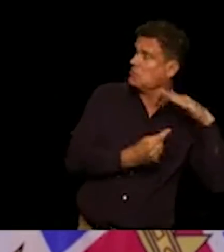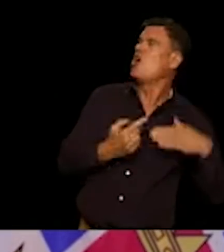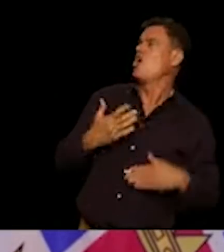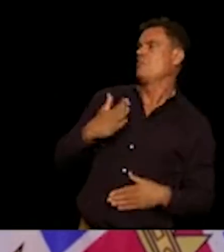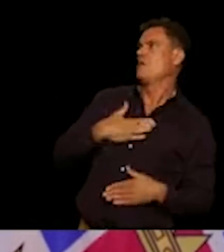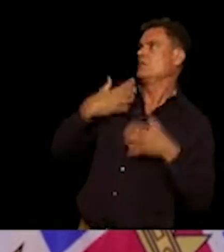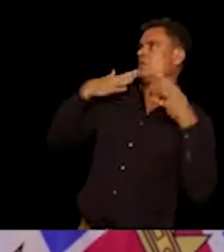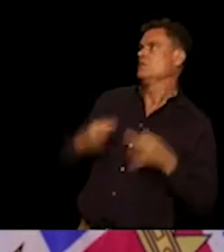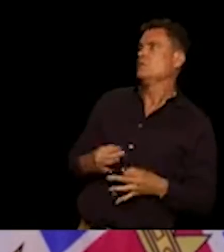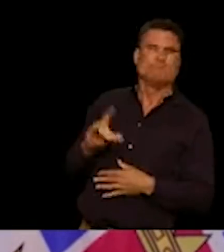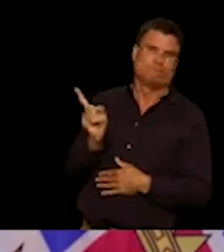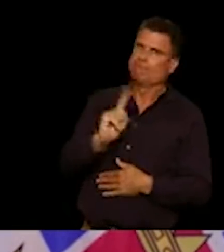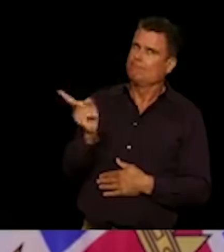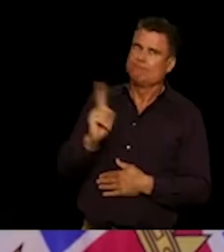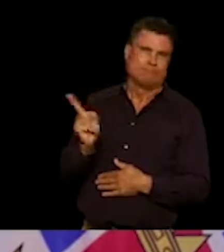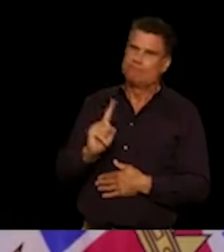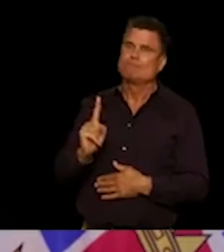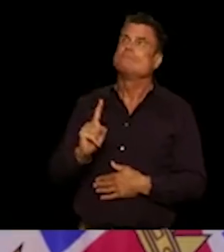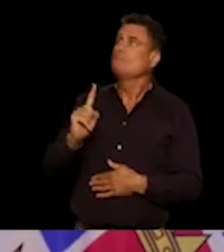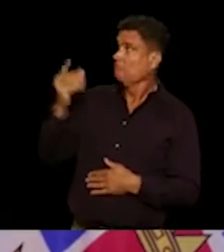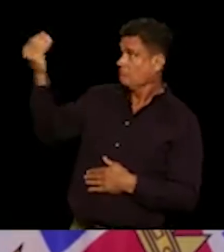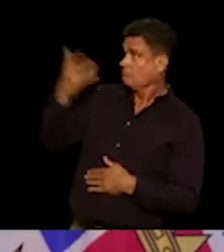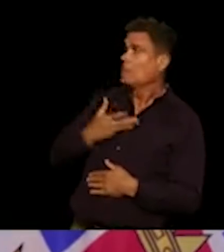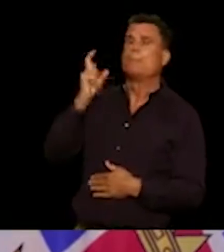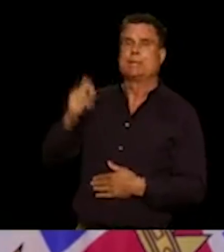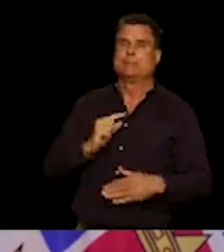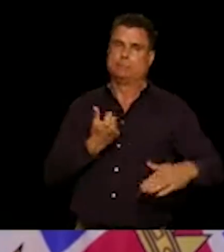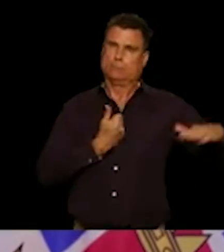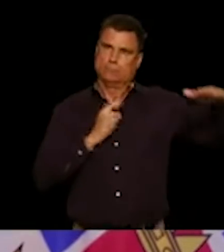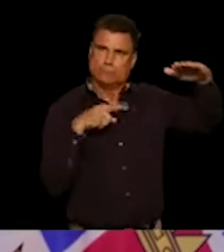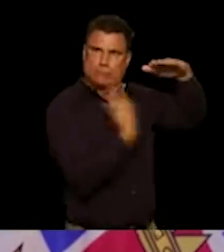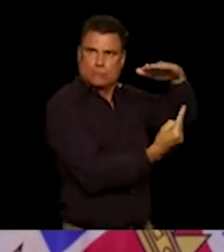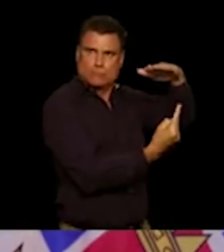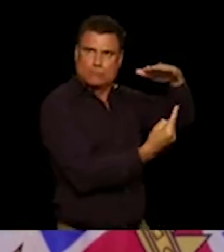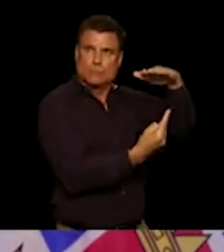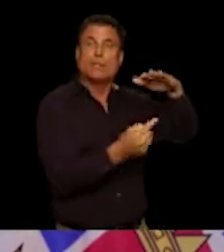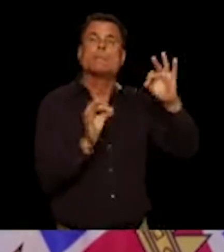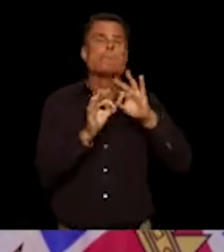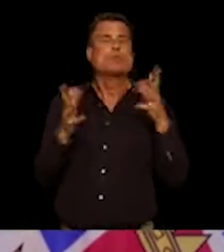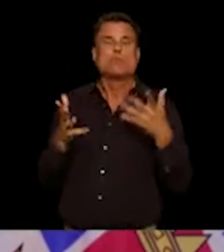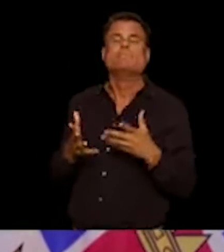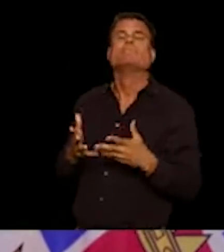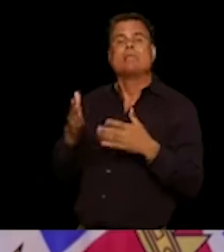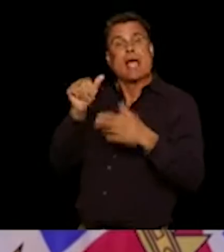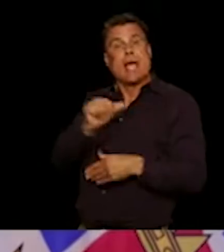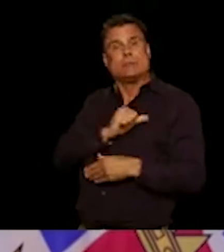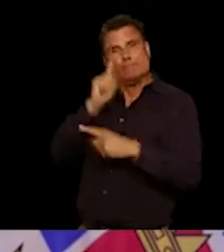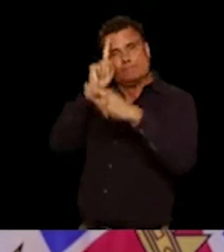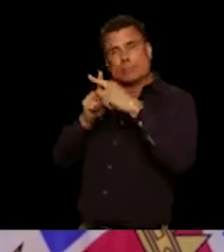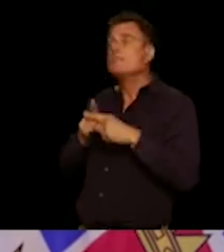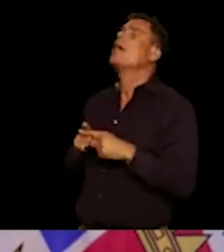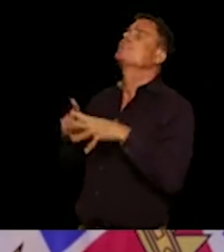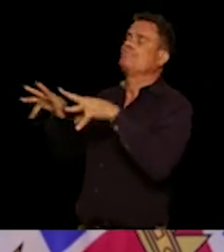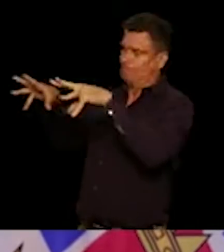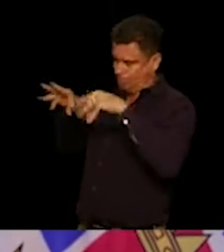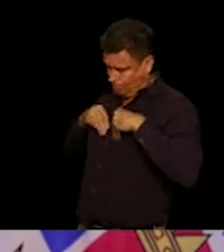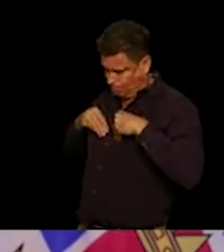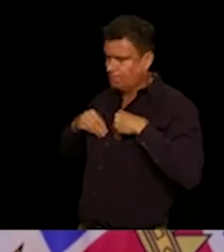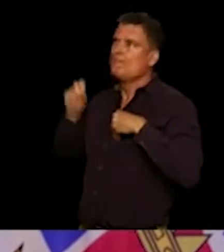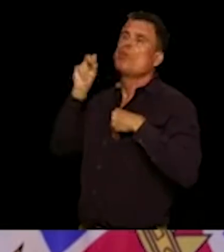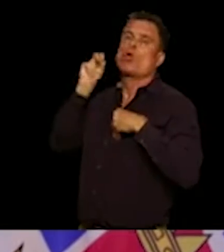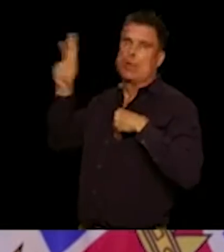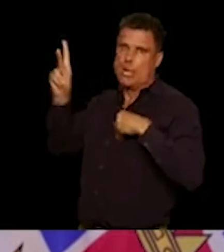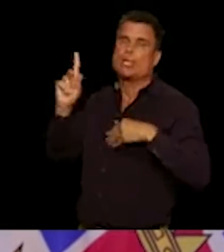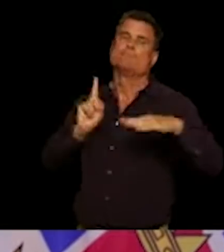to do that and we support them in doing it, have been very good about that. And we will continue to support people across the